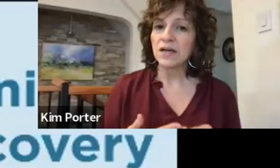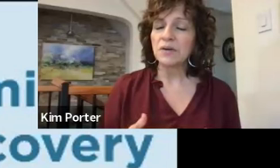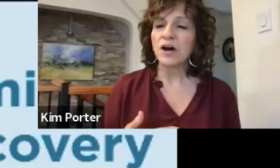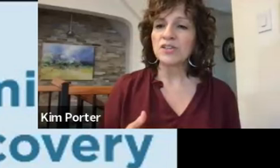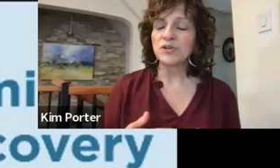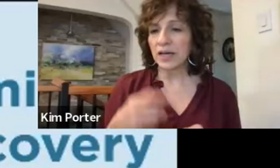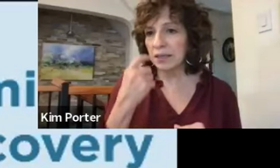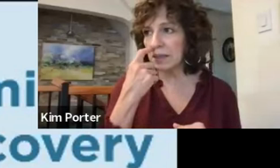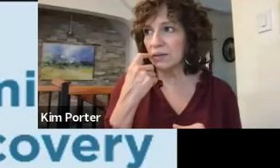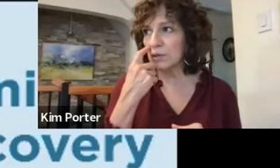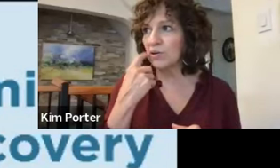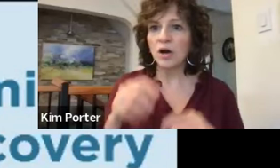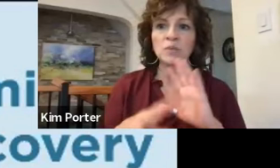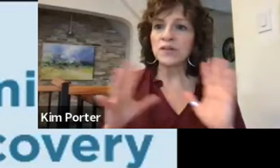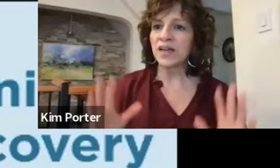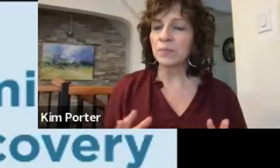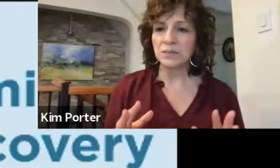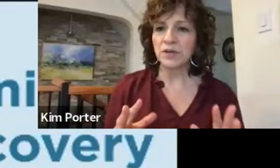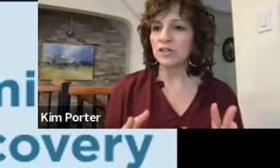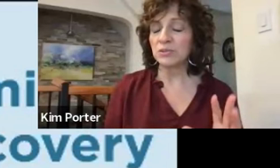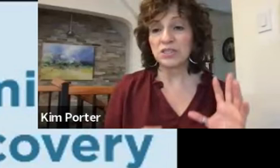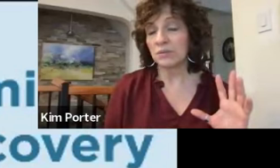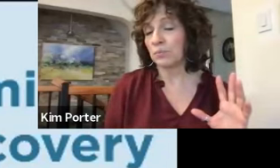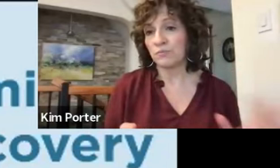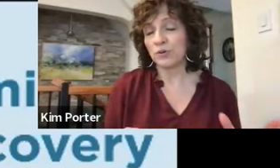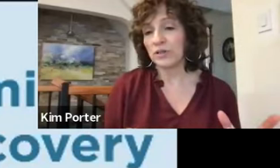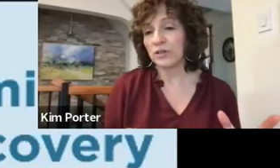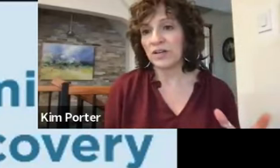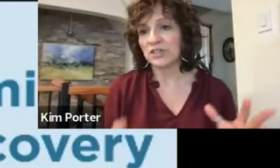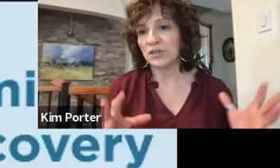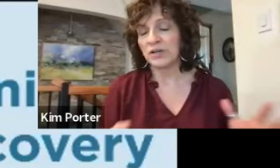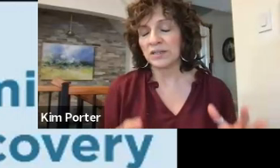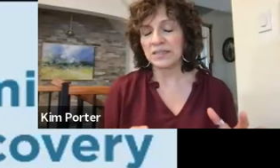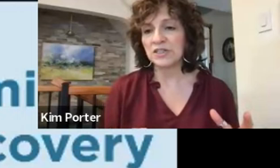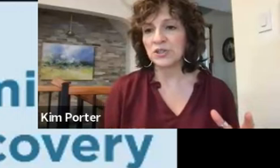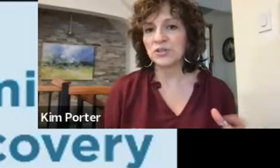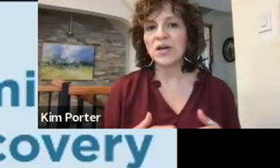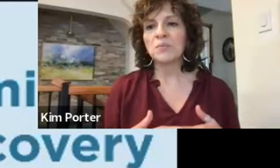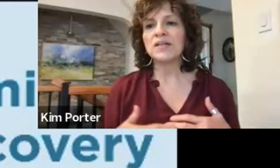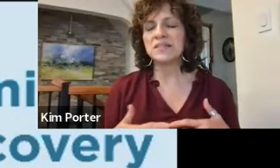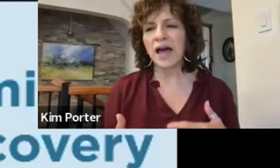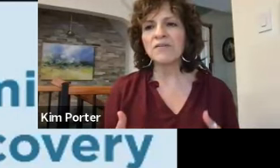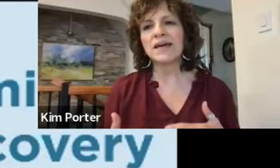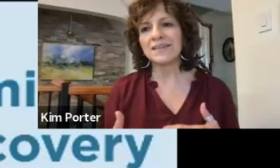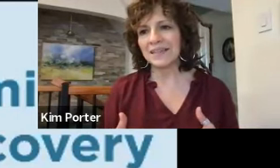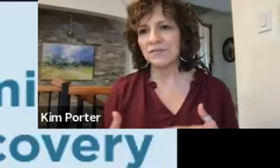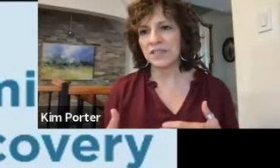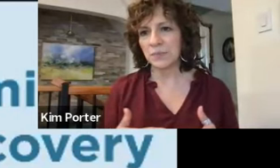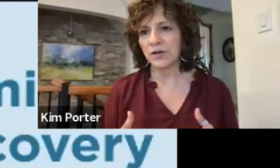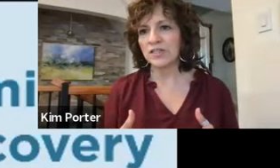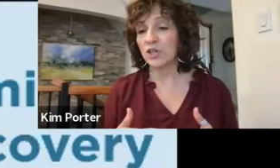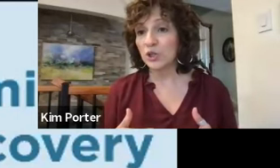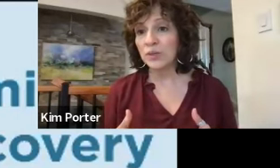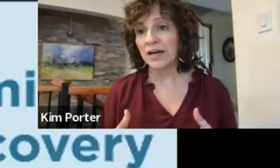recovery because you can learn all about the epidemiology, which is really foundational and essential, but it's having that